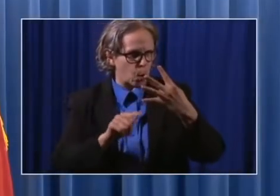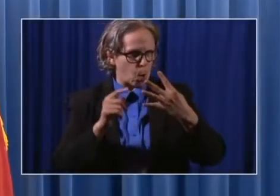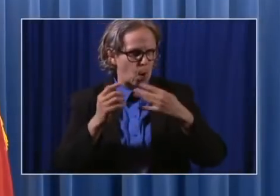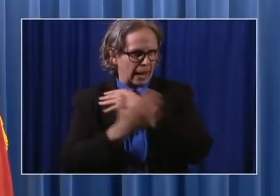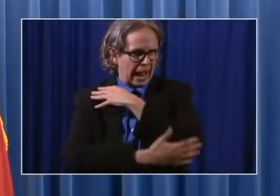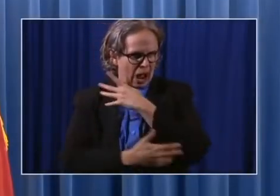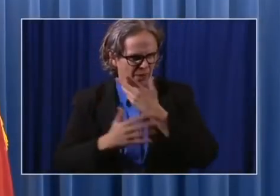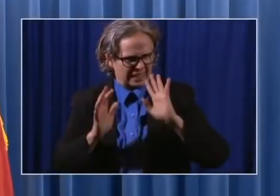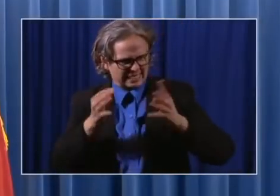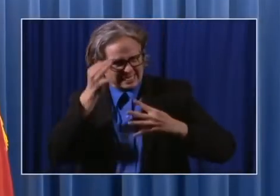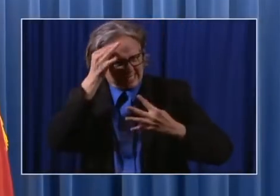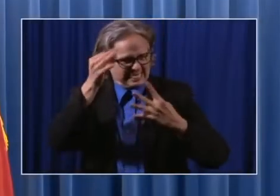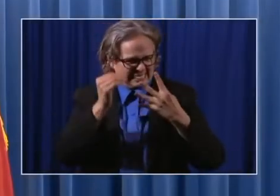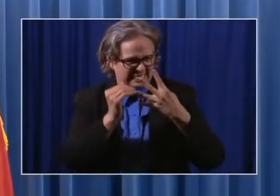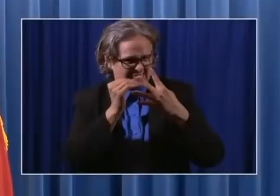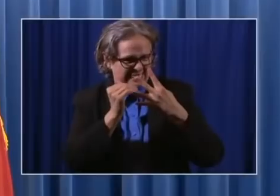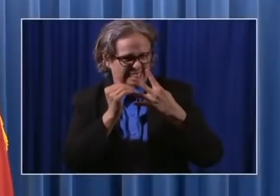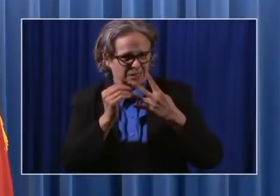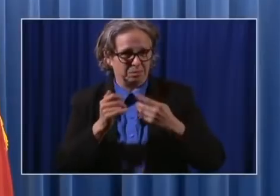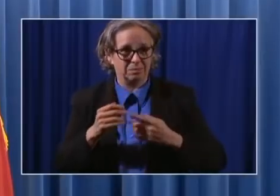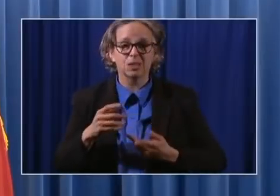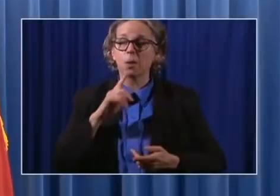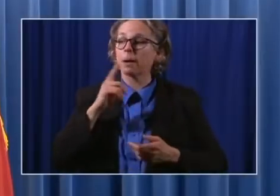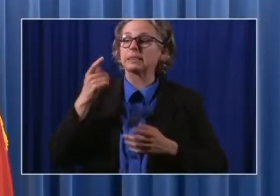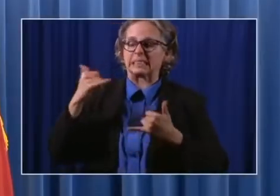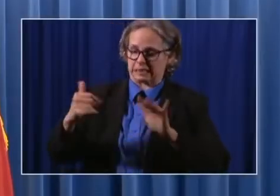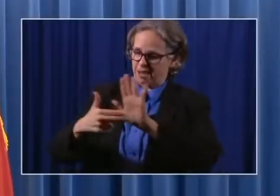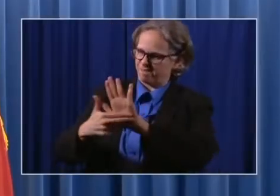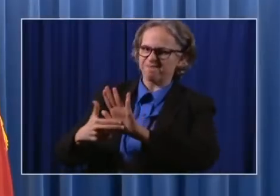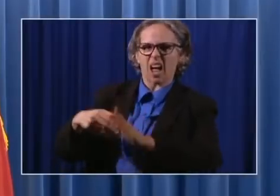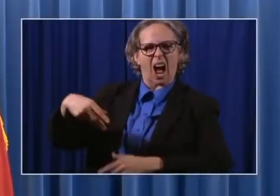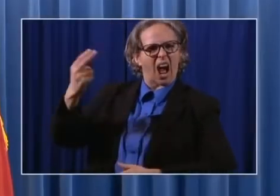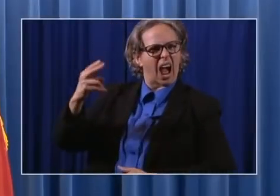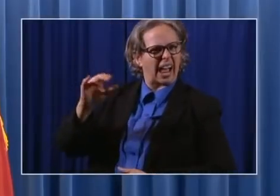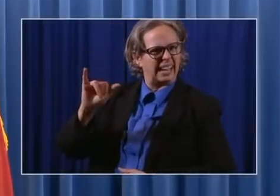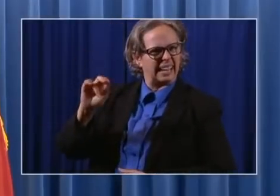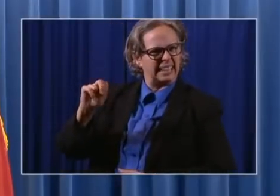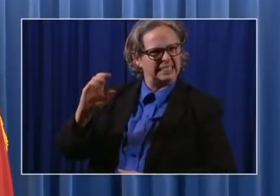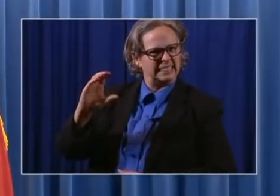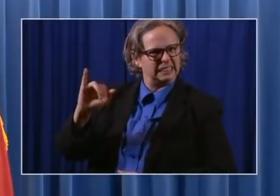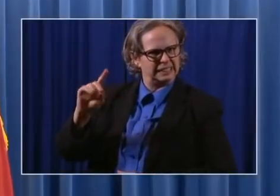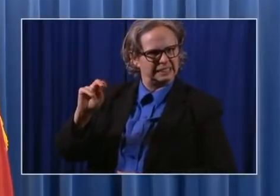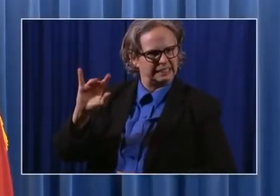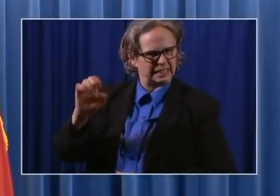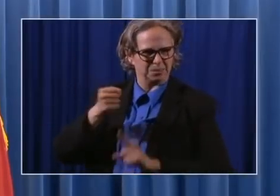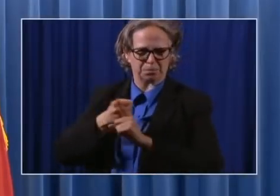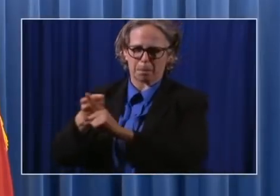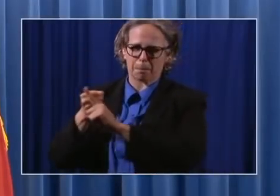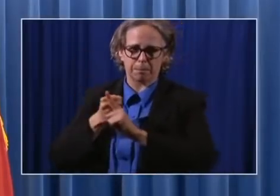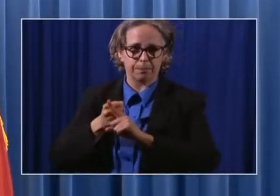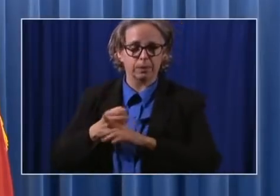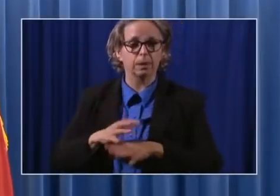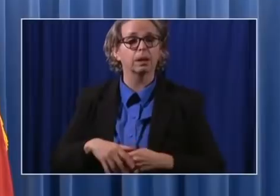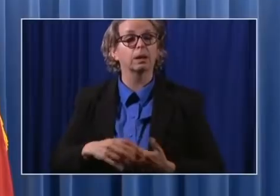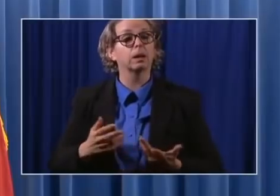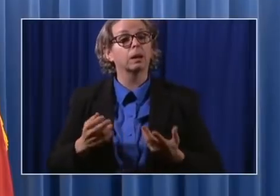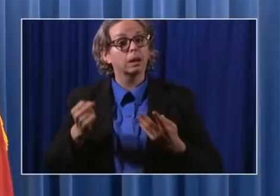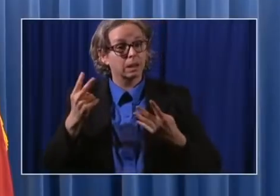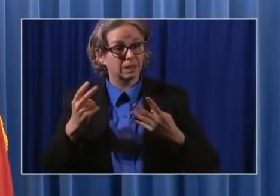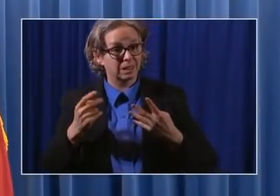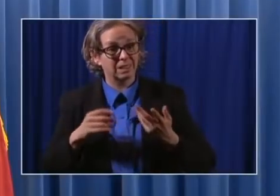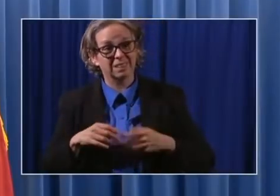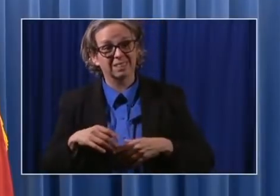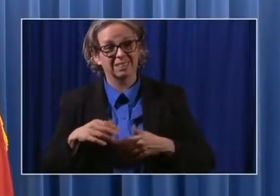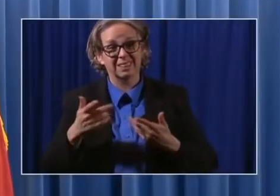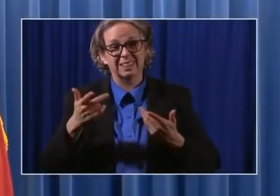high incidence, according to the CDC. But 2 almost hit the definition of high, and if they would have,